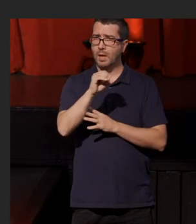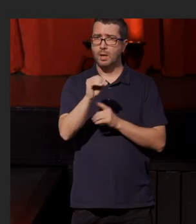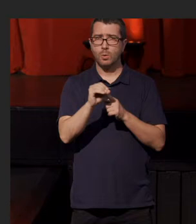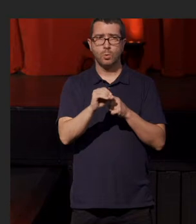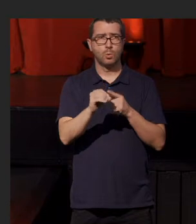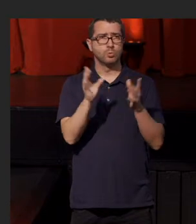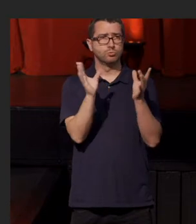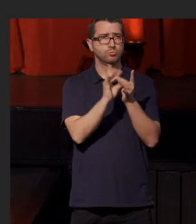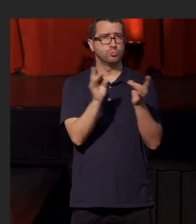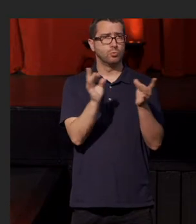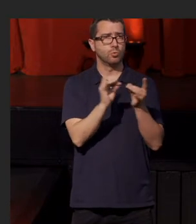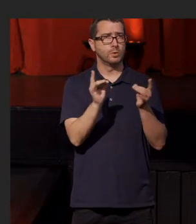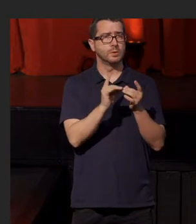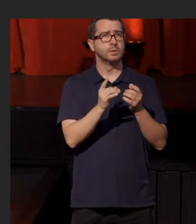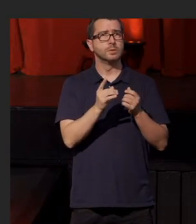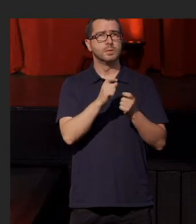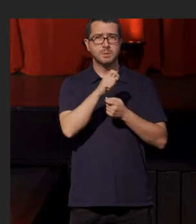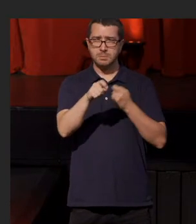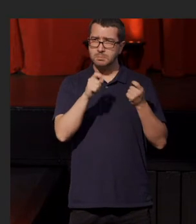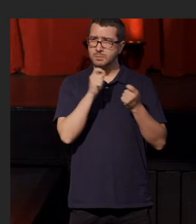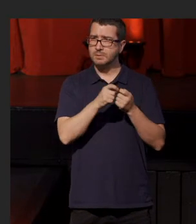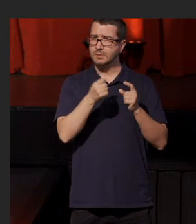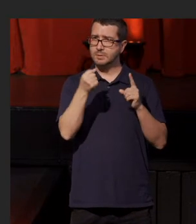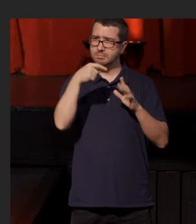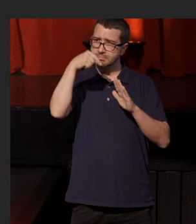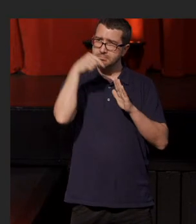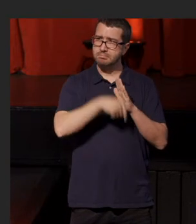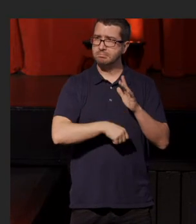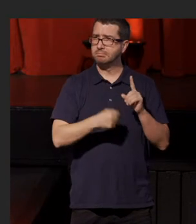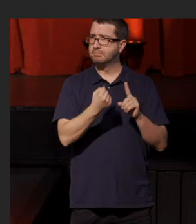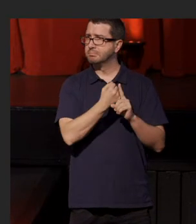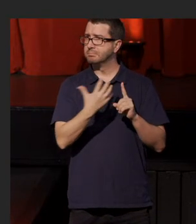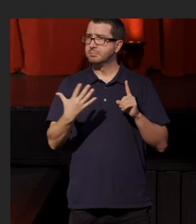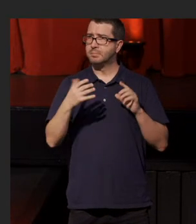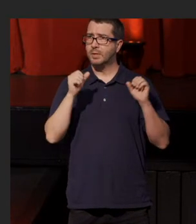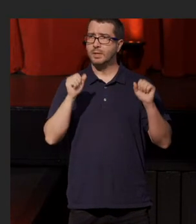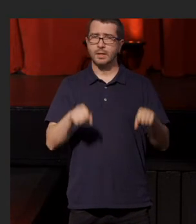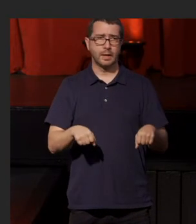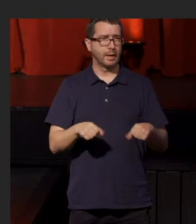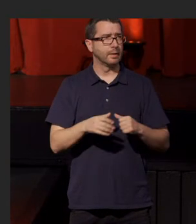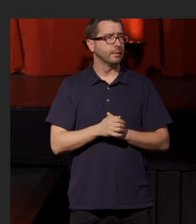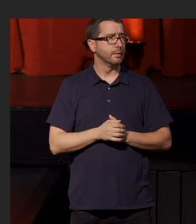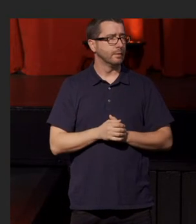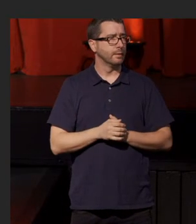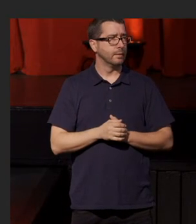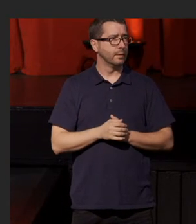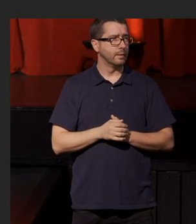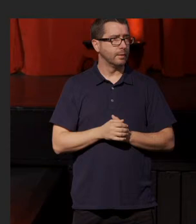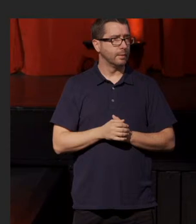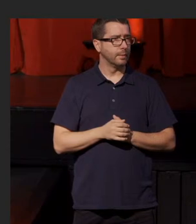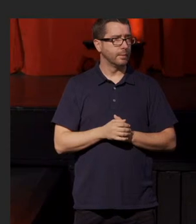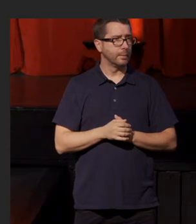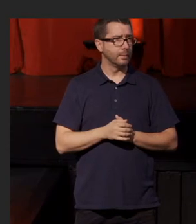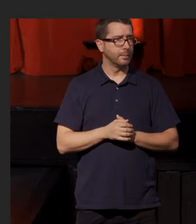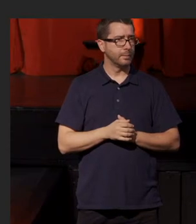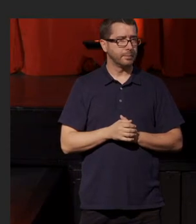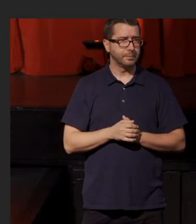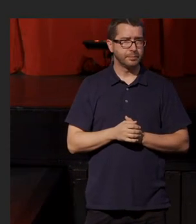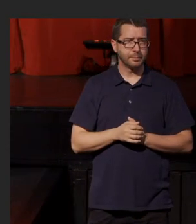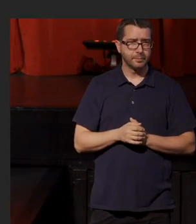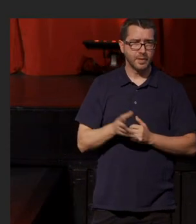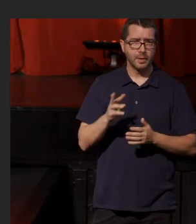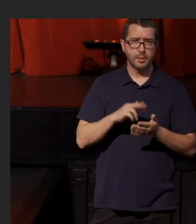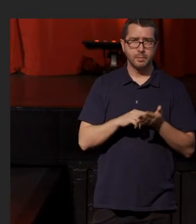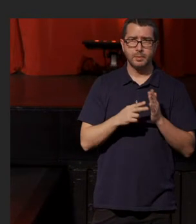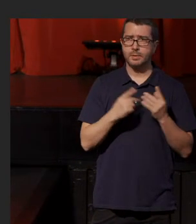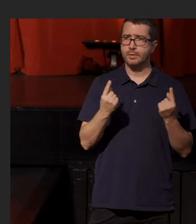of specific detail that would in fact suggest that they have them, when in fact they don't. They're sitting someplace, say, St. Petersburg. And as